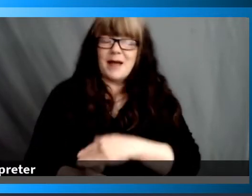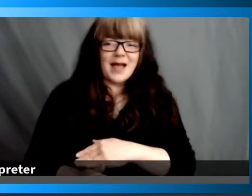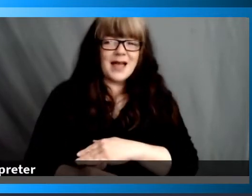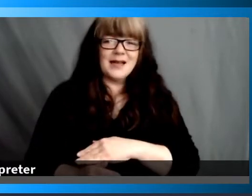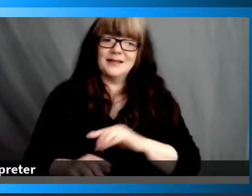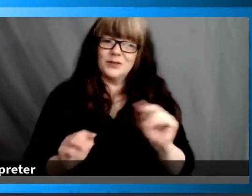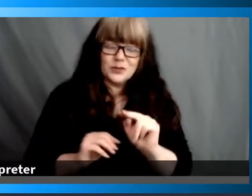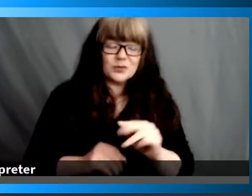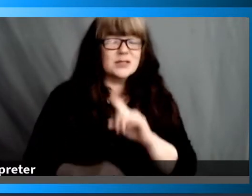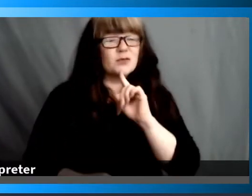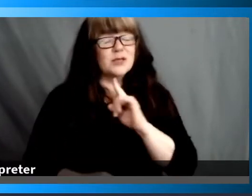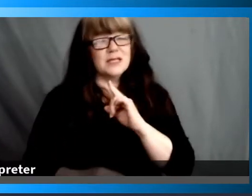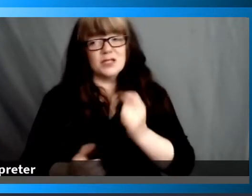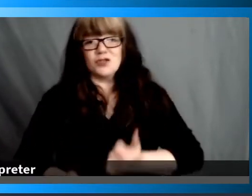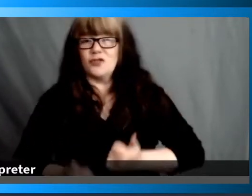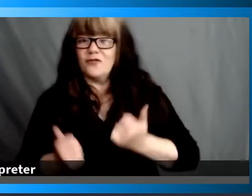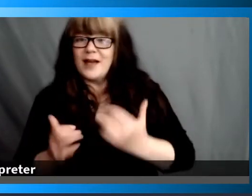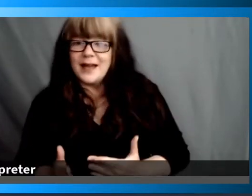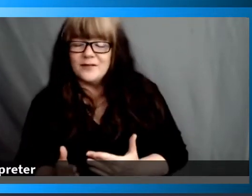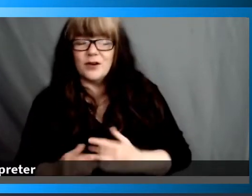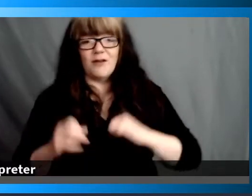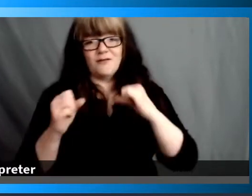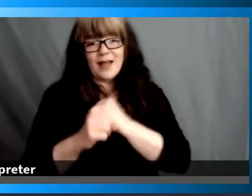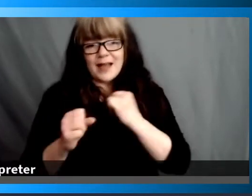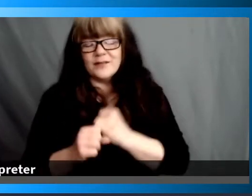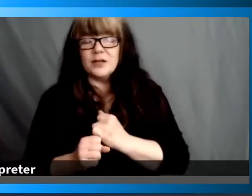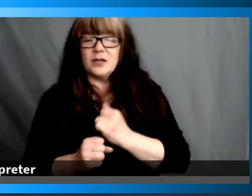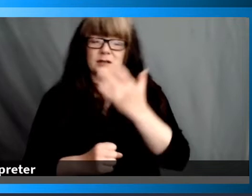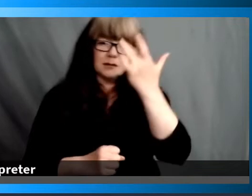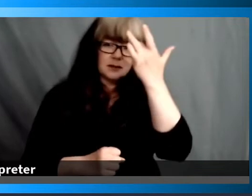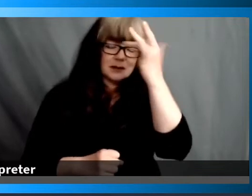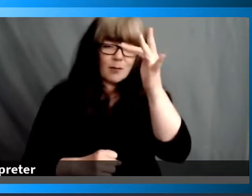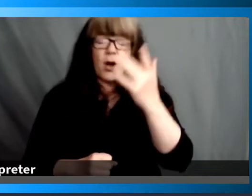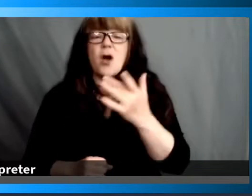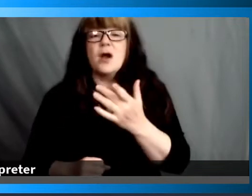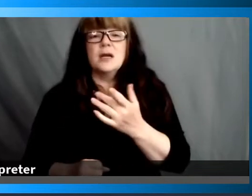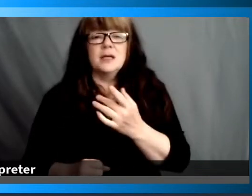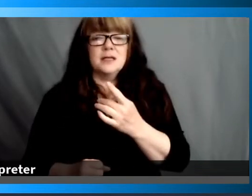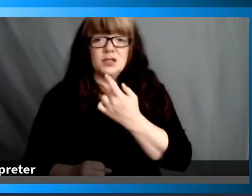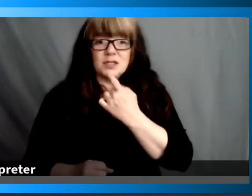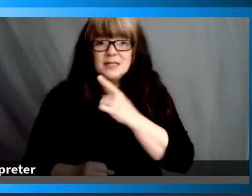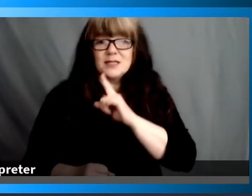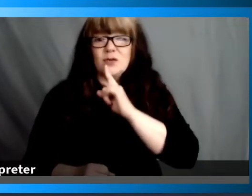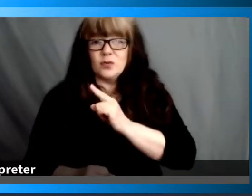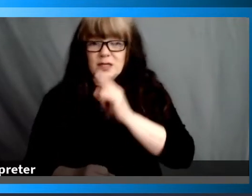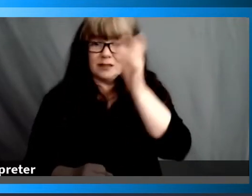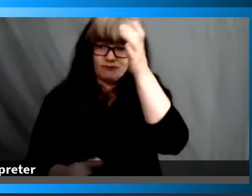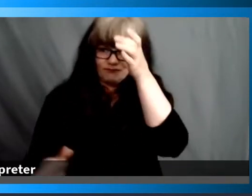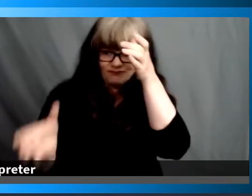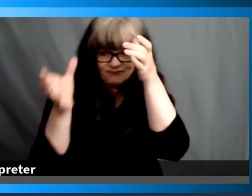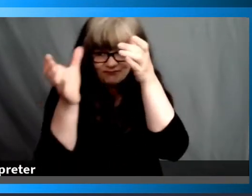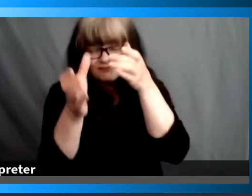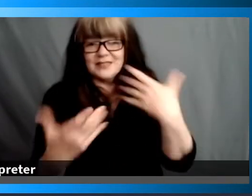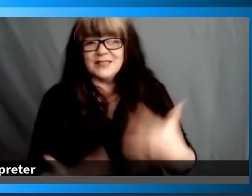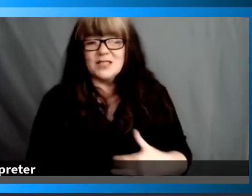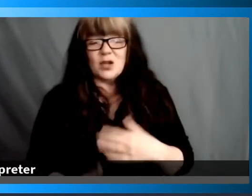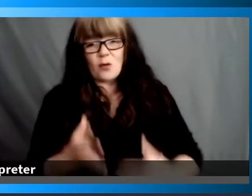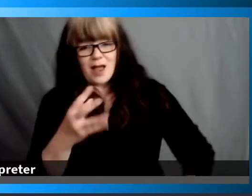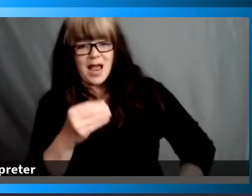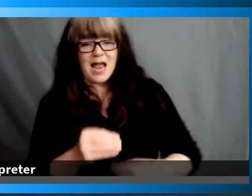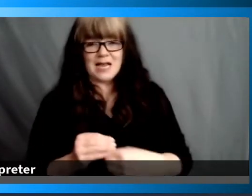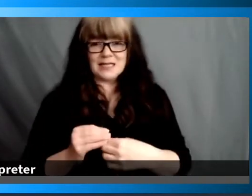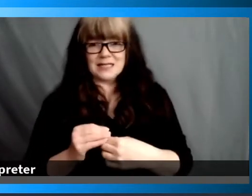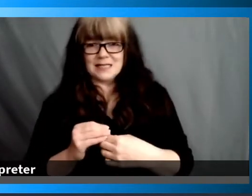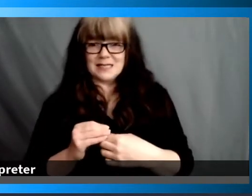and a fighter, unabashedly strong and smart. She's mentioned more than once that she is an actual genius, so put some respect on her name.